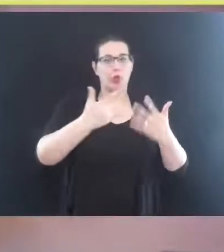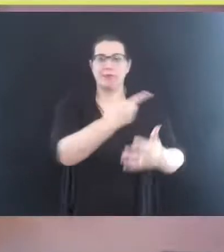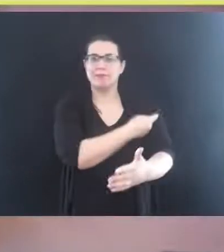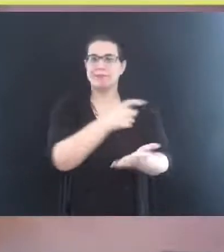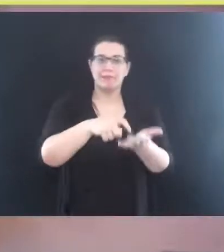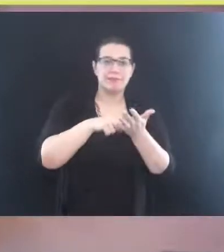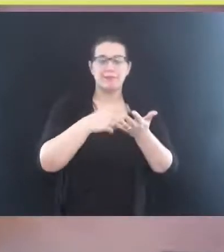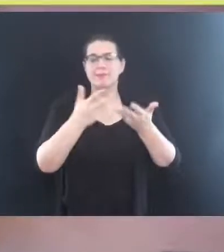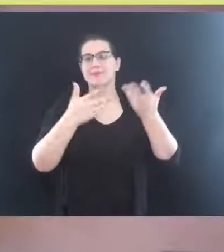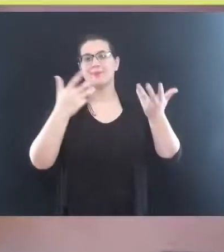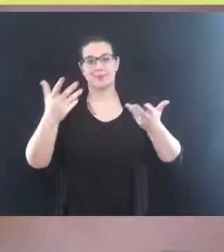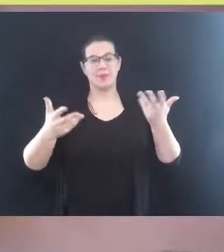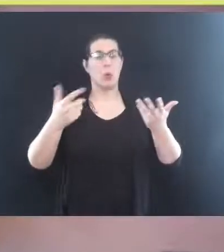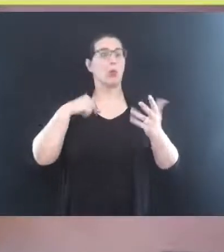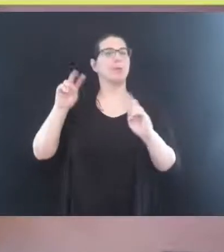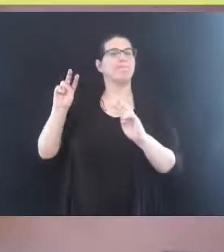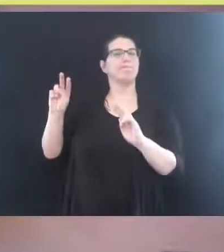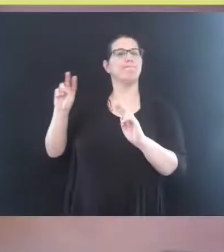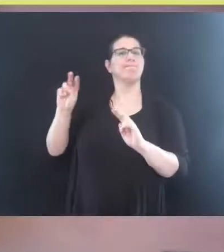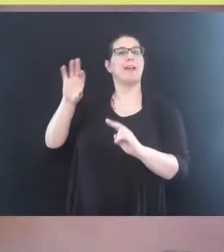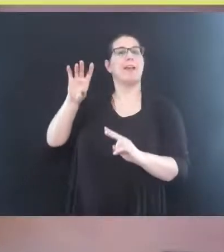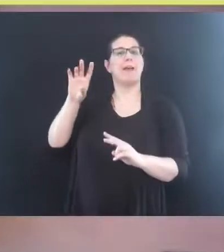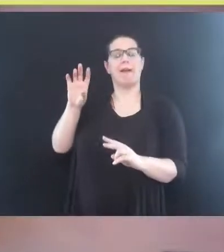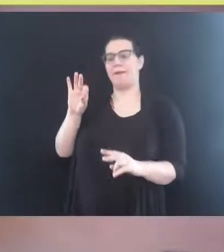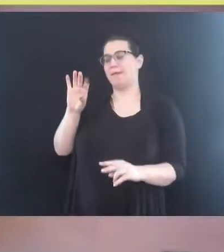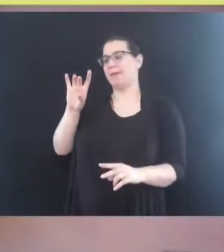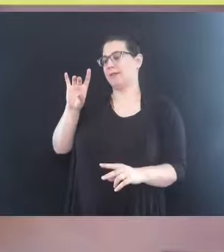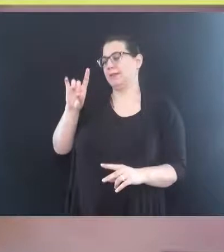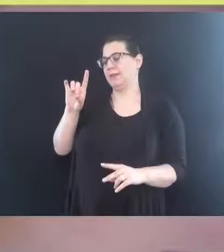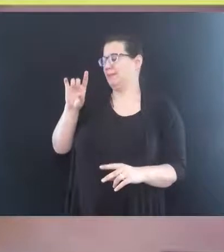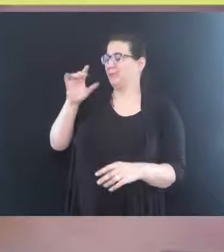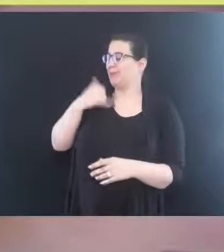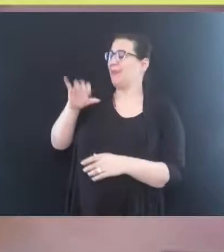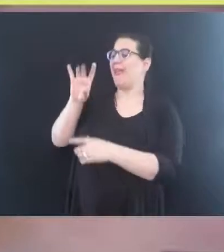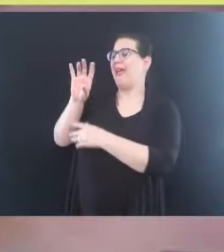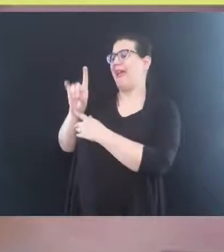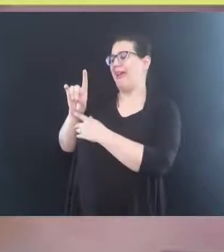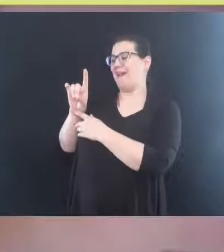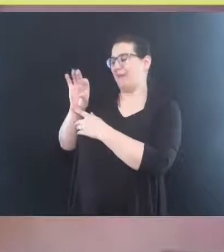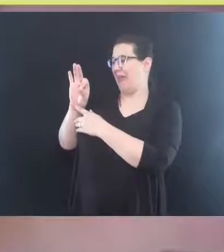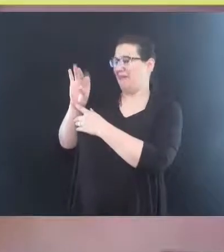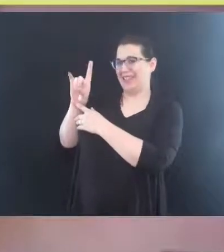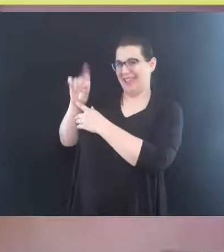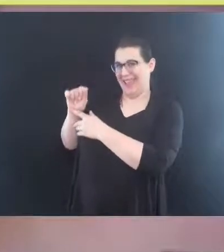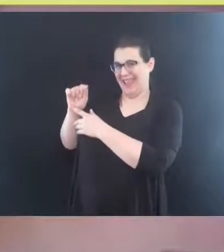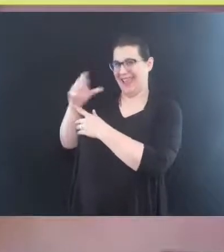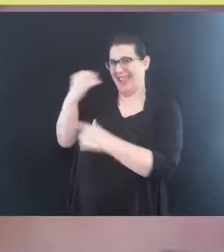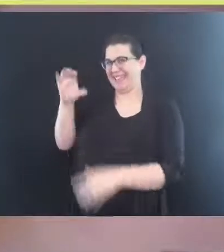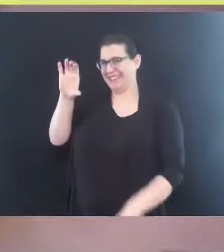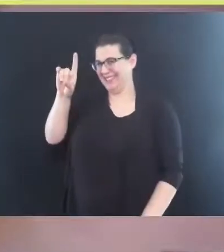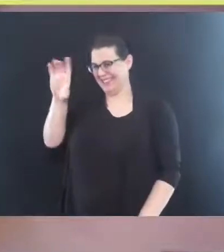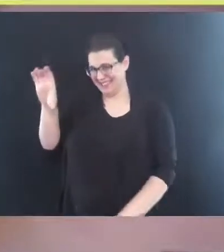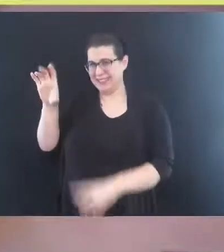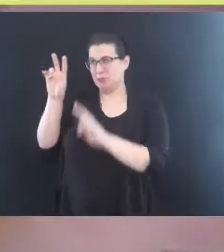wait for the FDA and the CDC to hope that they still okay boosters for some parts of our